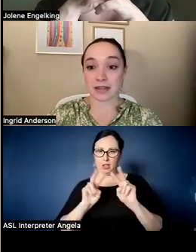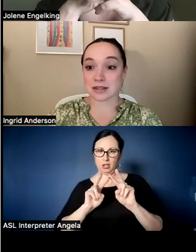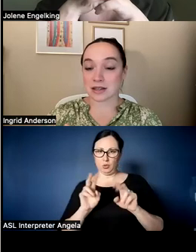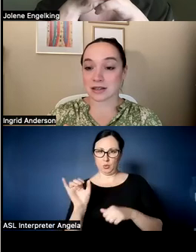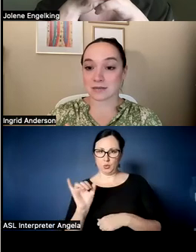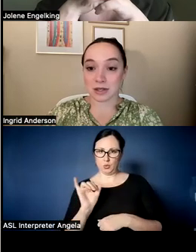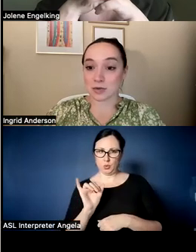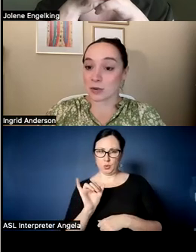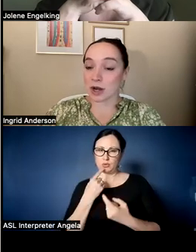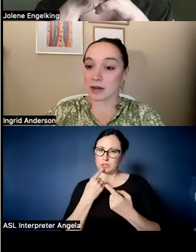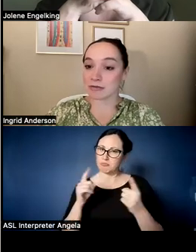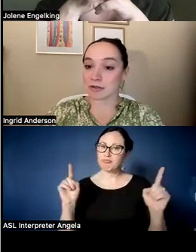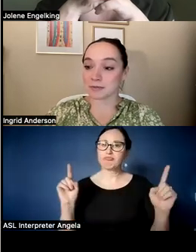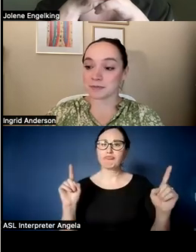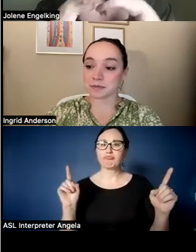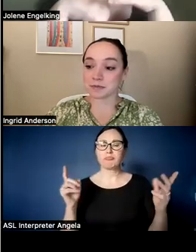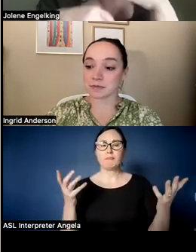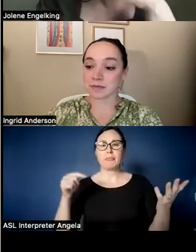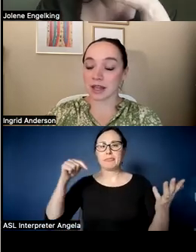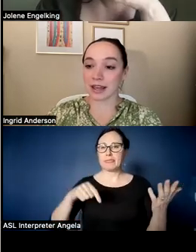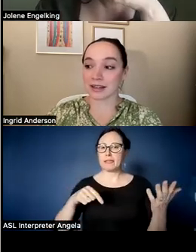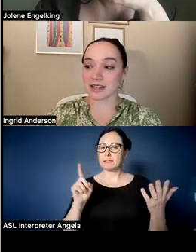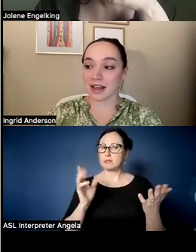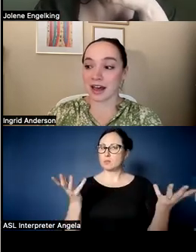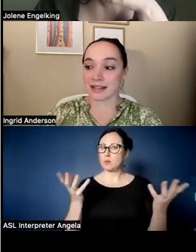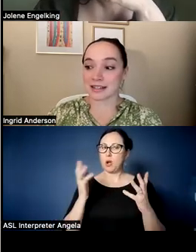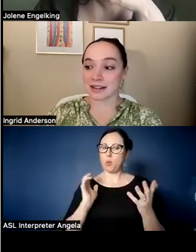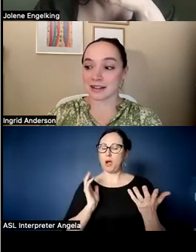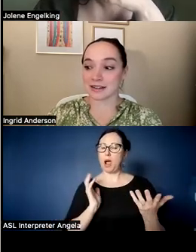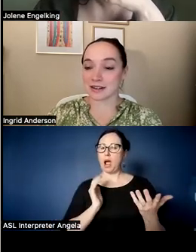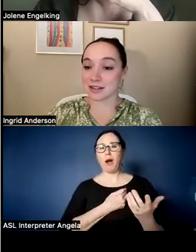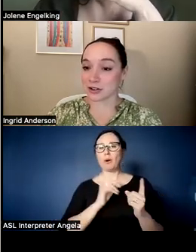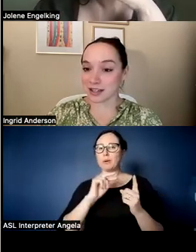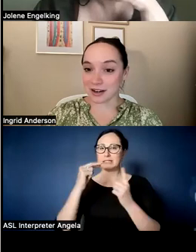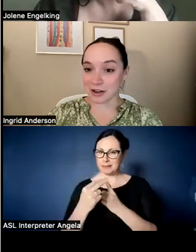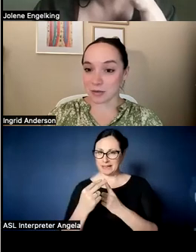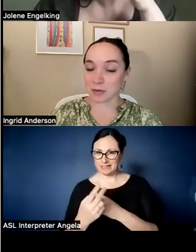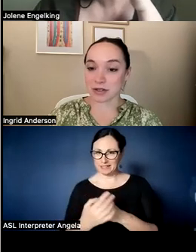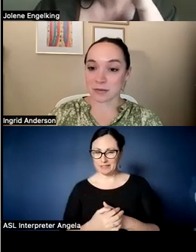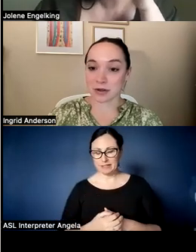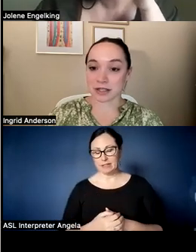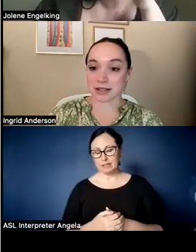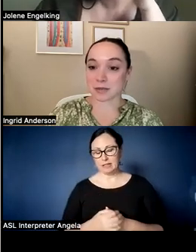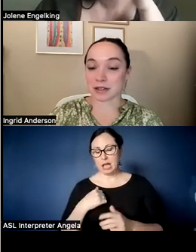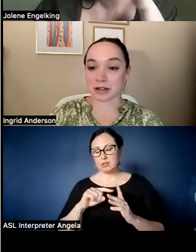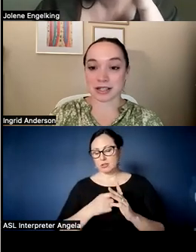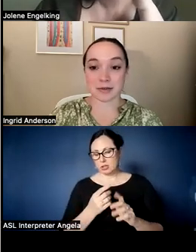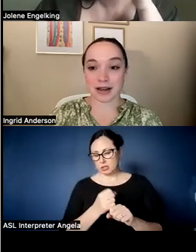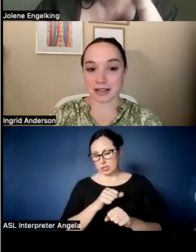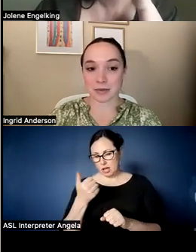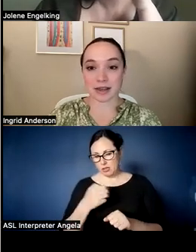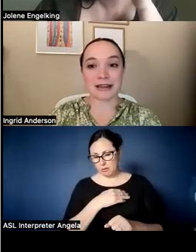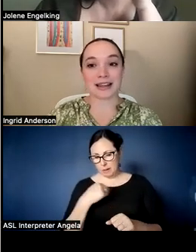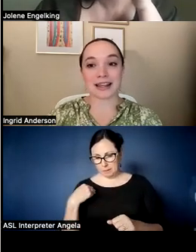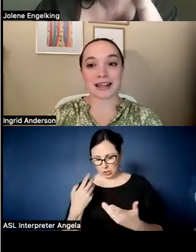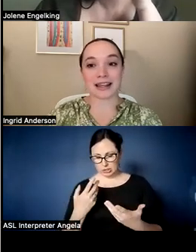that this is where we're coming from. And I started to get other members of the multidisciplinary team